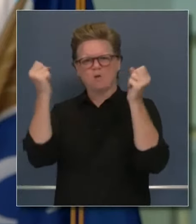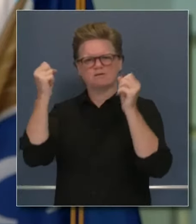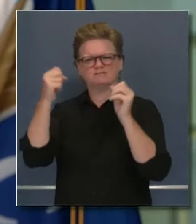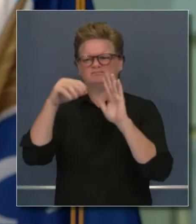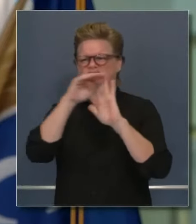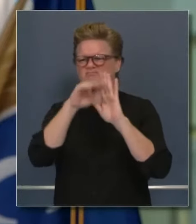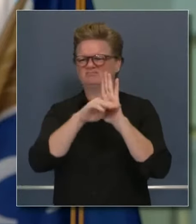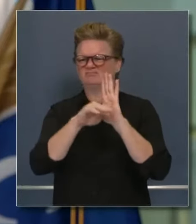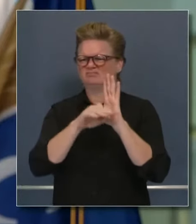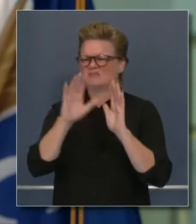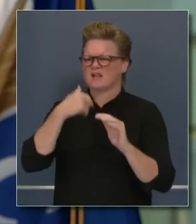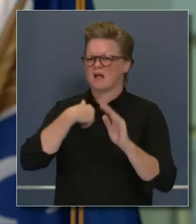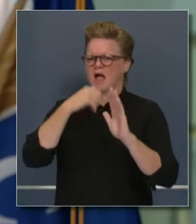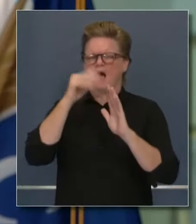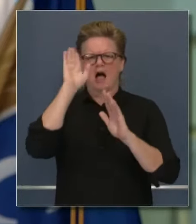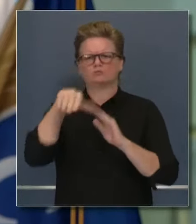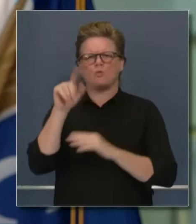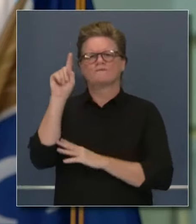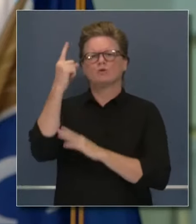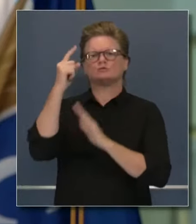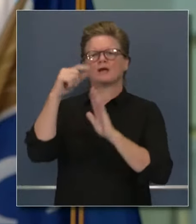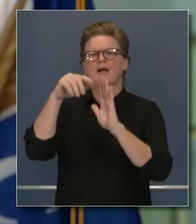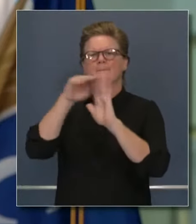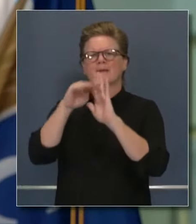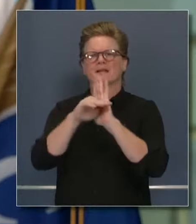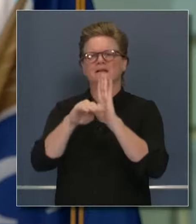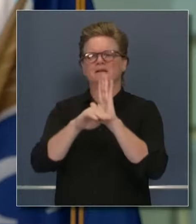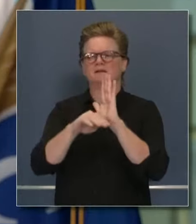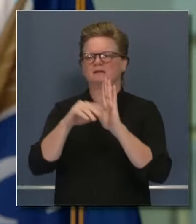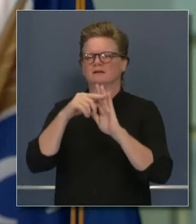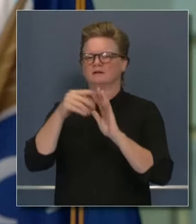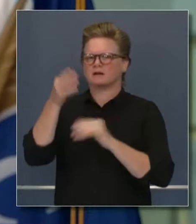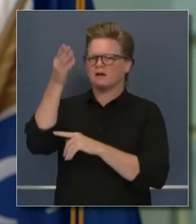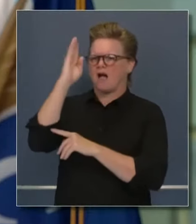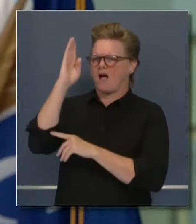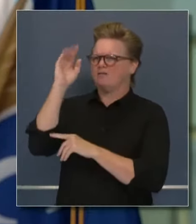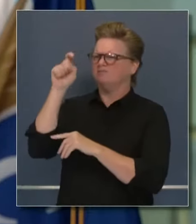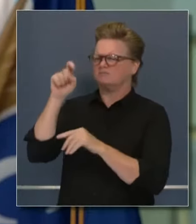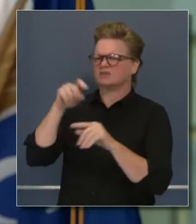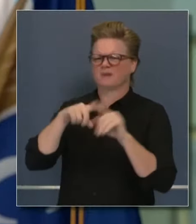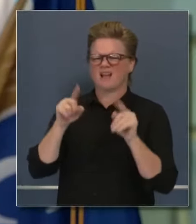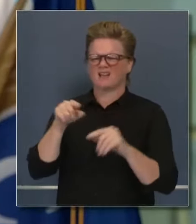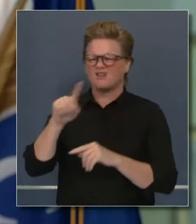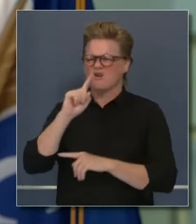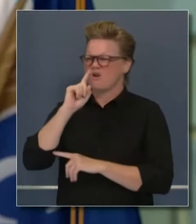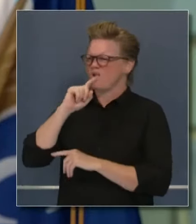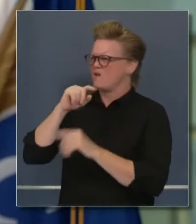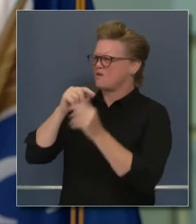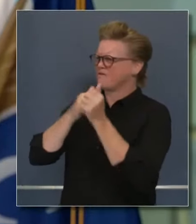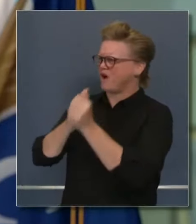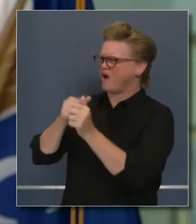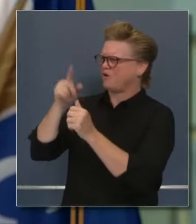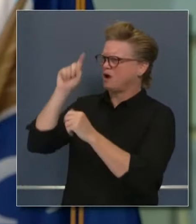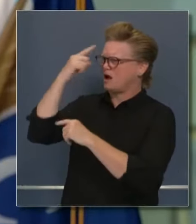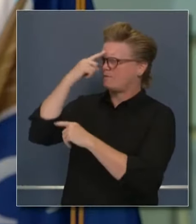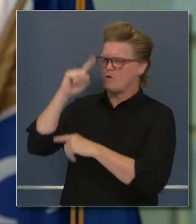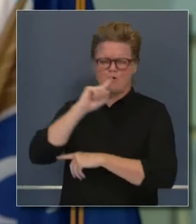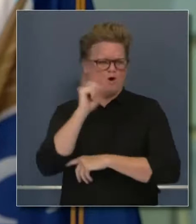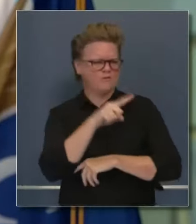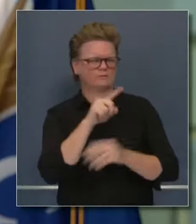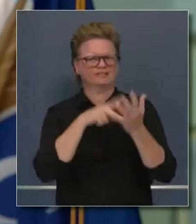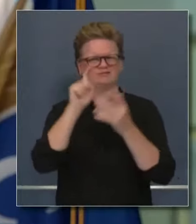think that this event crossed that line? Yeah, I'm getting more information about the details of the event, so I cannot opine about the nuance